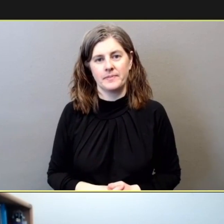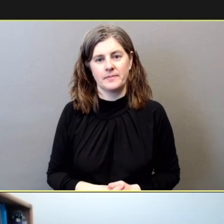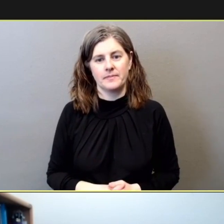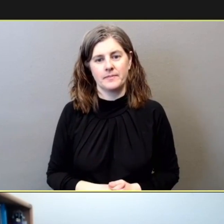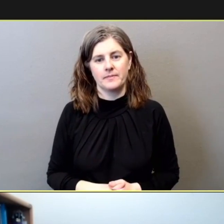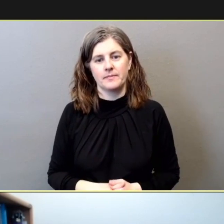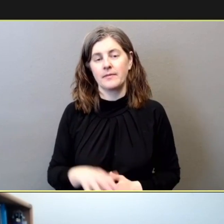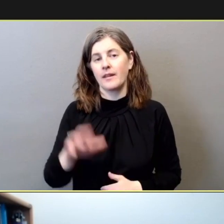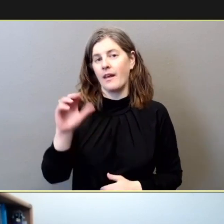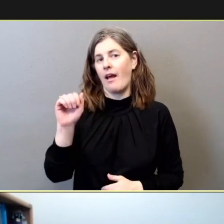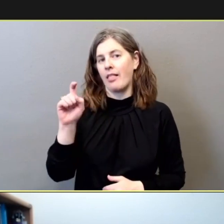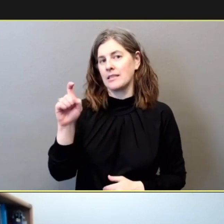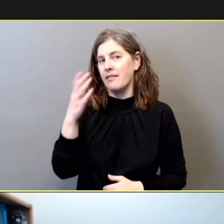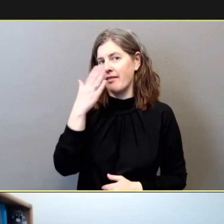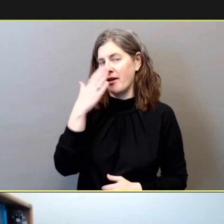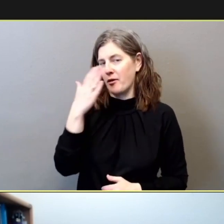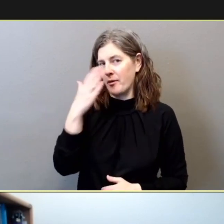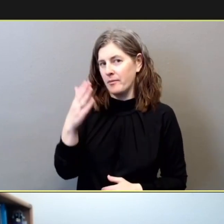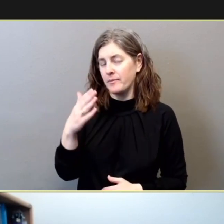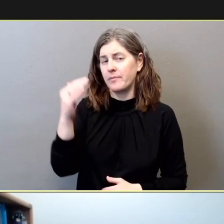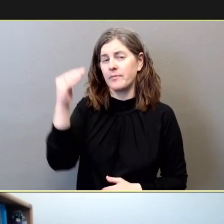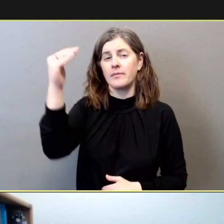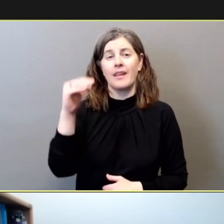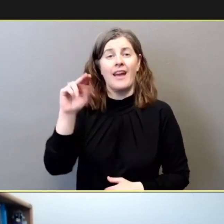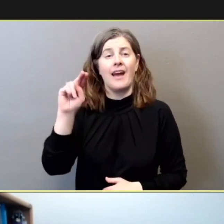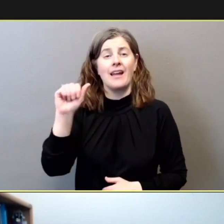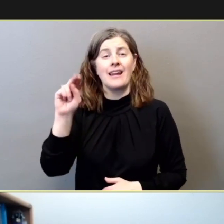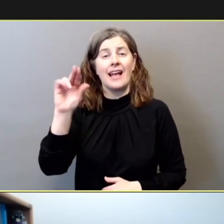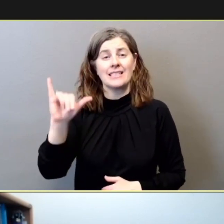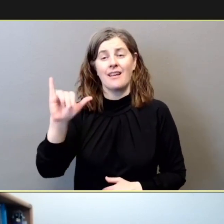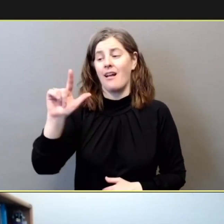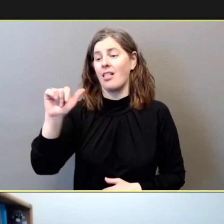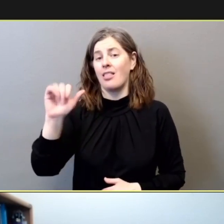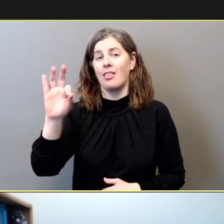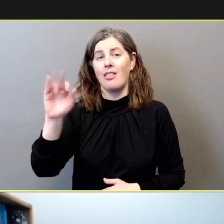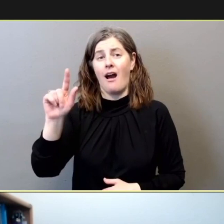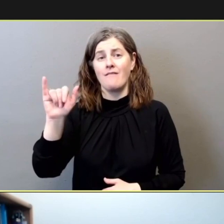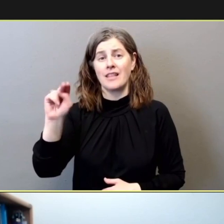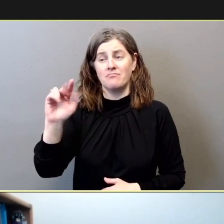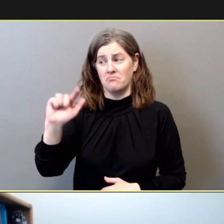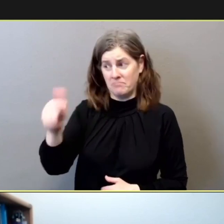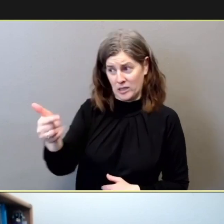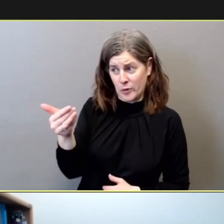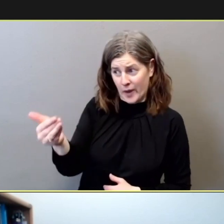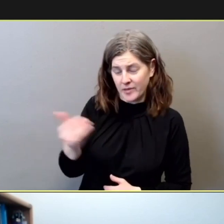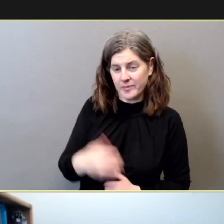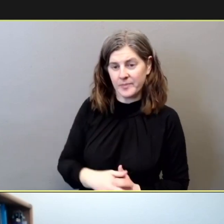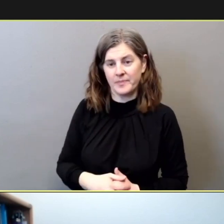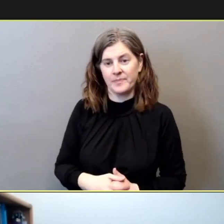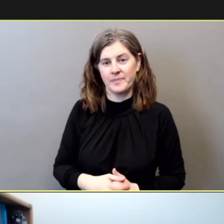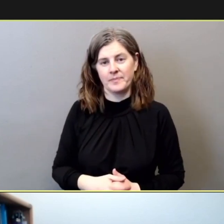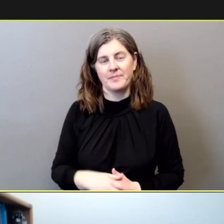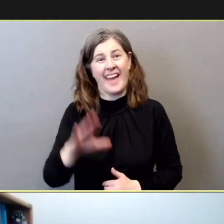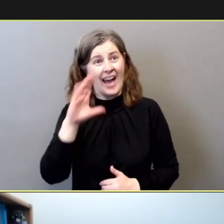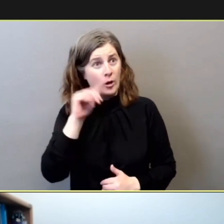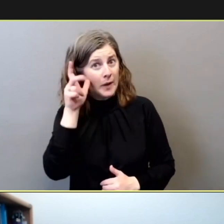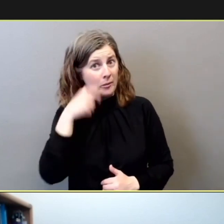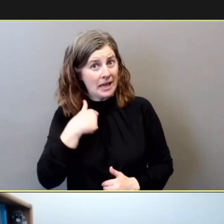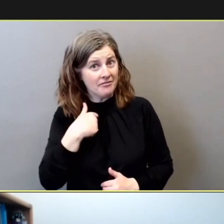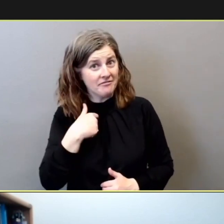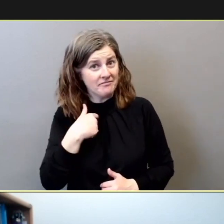Thank you, everyone. Nancy, you are next. Go ahead. Hi there, can you all hear